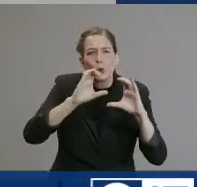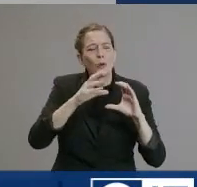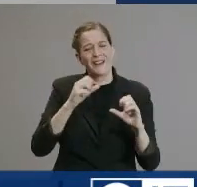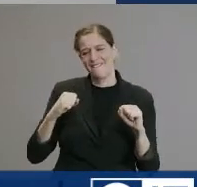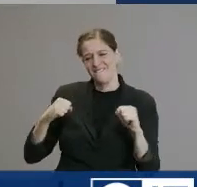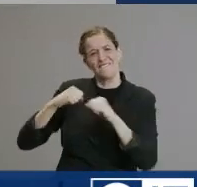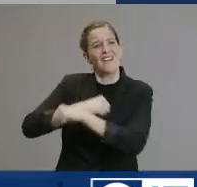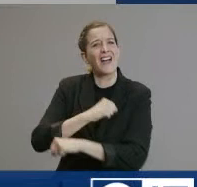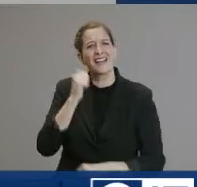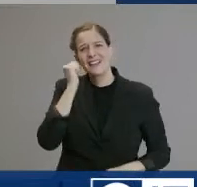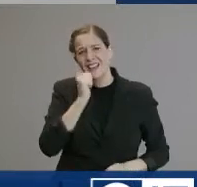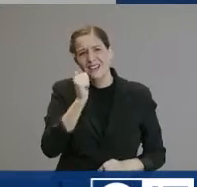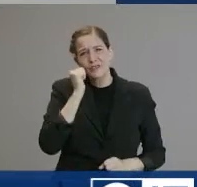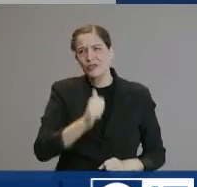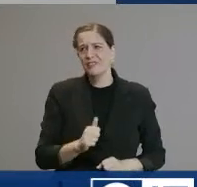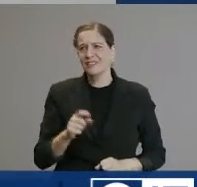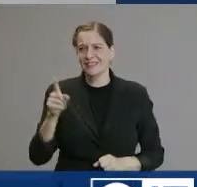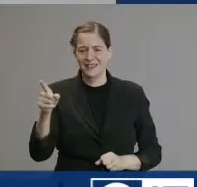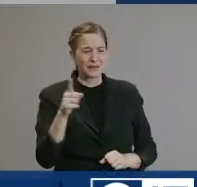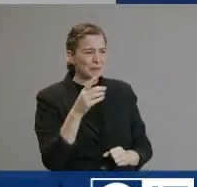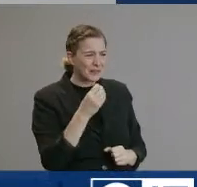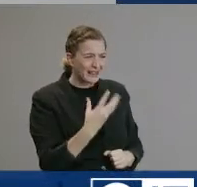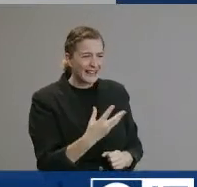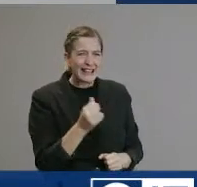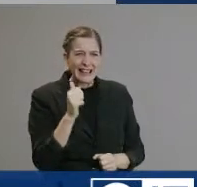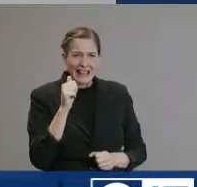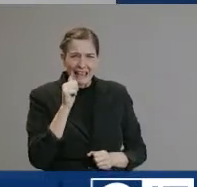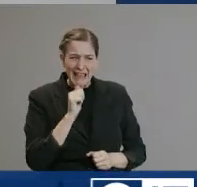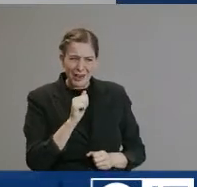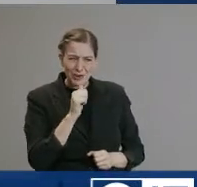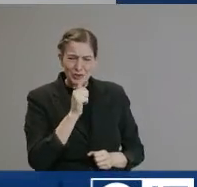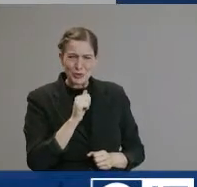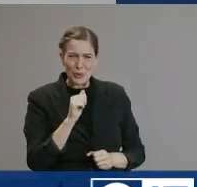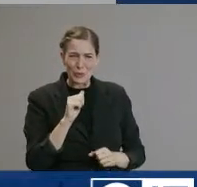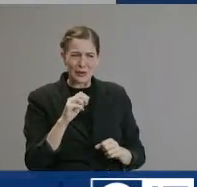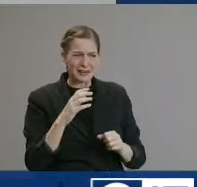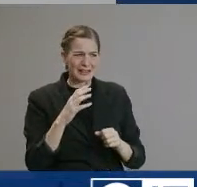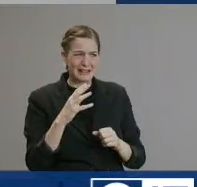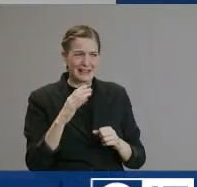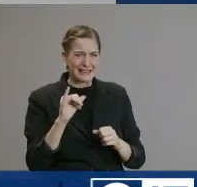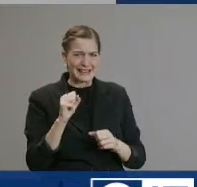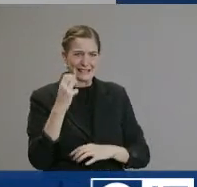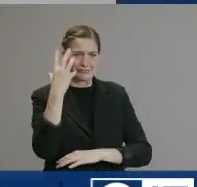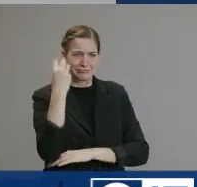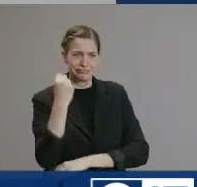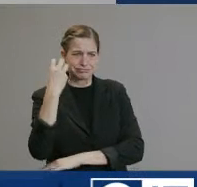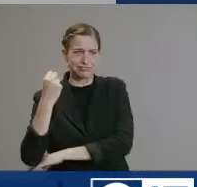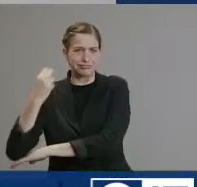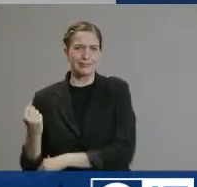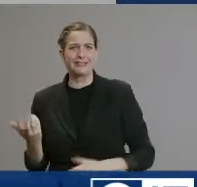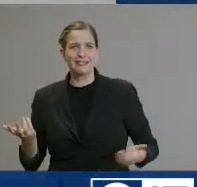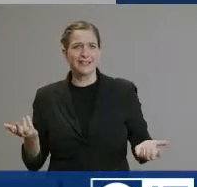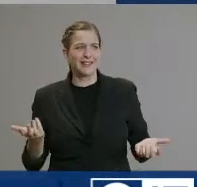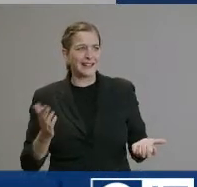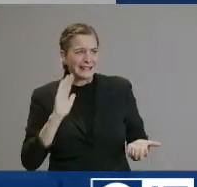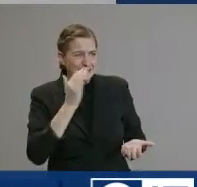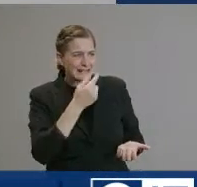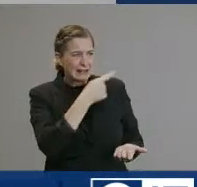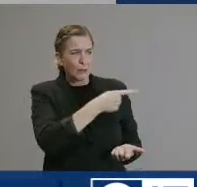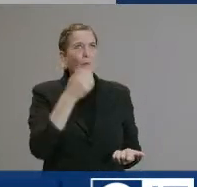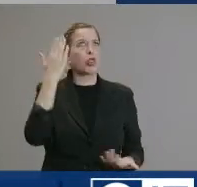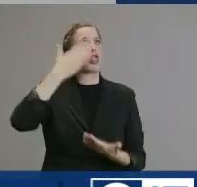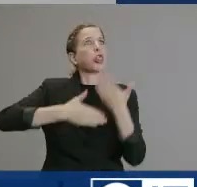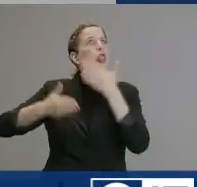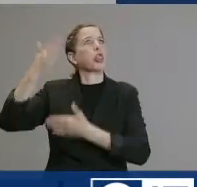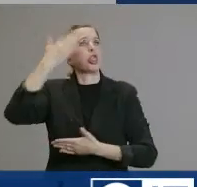own records, though. It seems like you don't see this. I just took you through the fact that we have capacity.